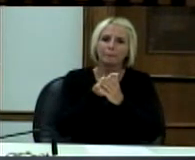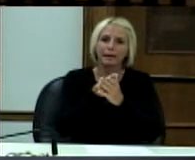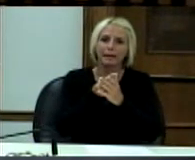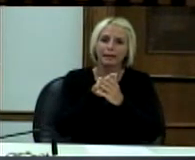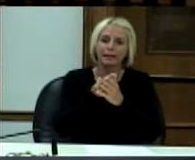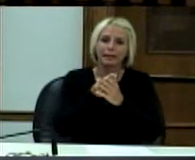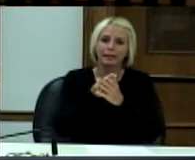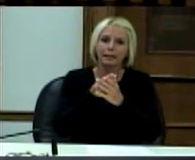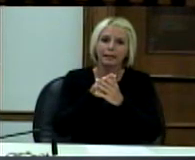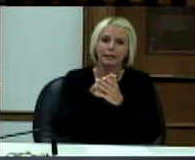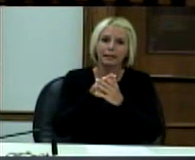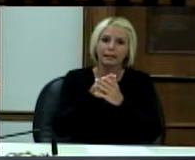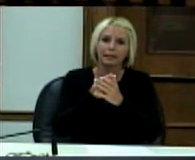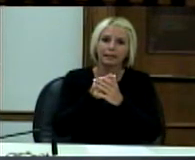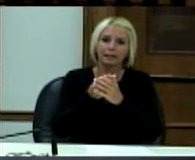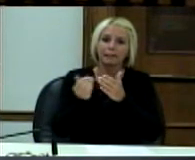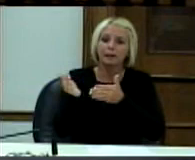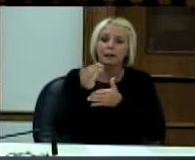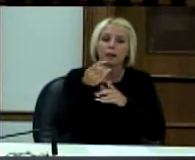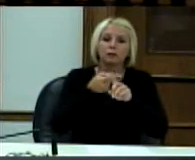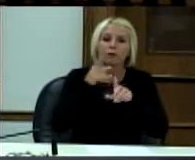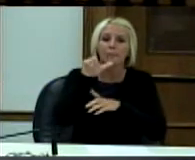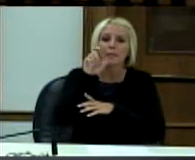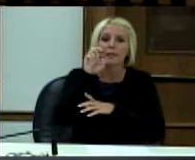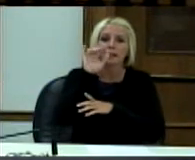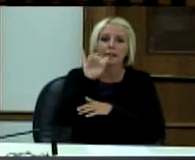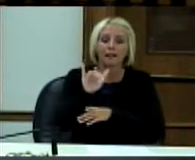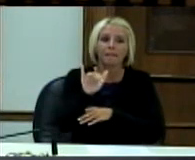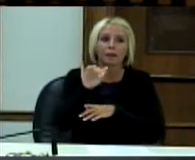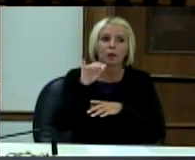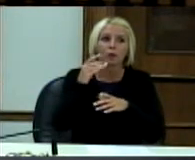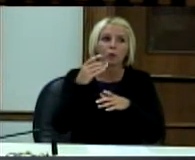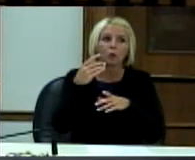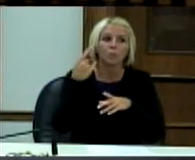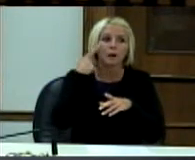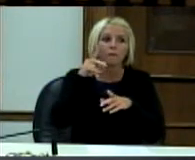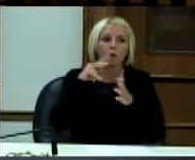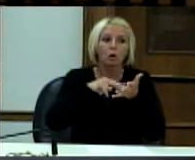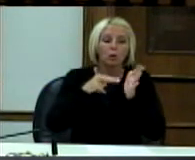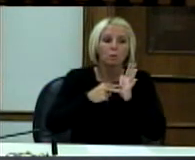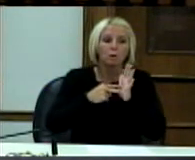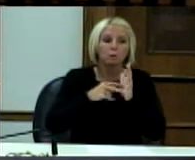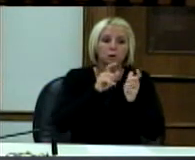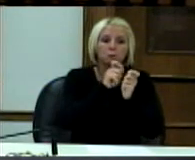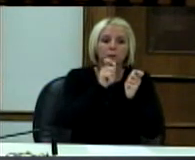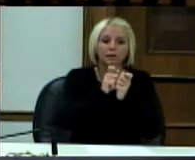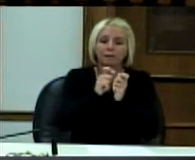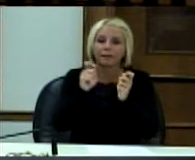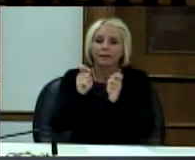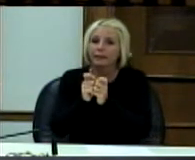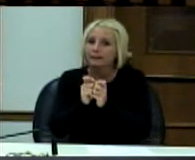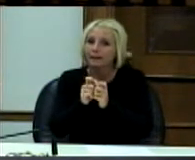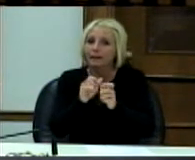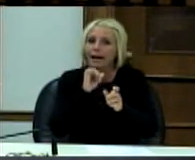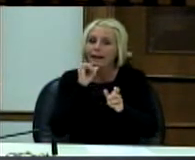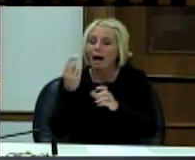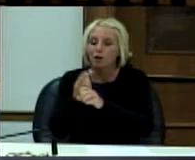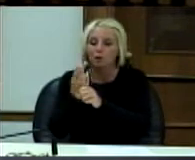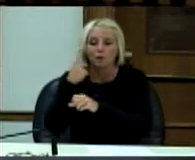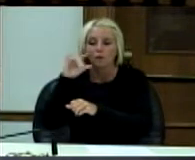funds generated by this levy would be dedicated to the purposes that we have specified and not used